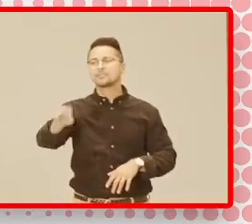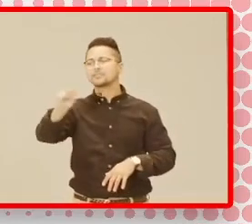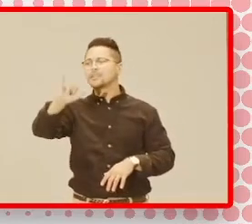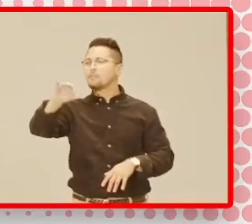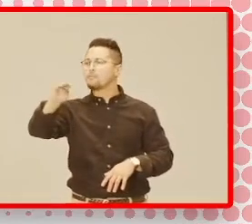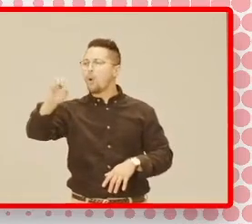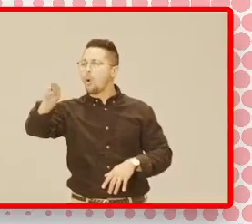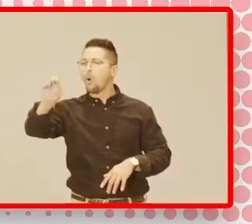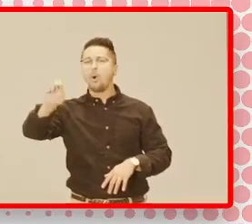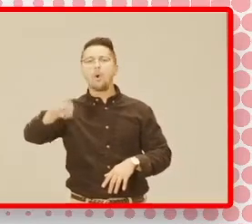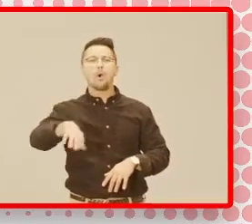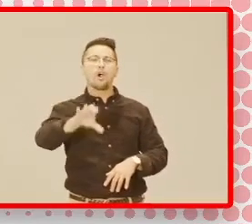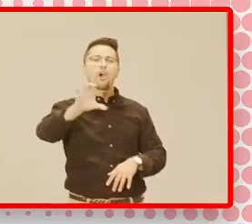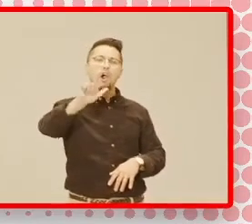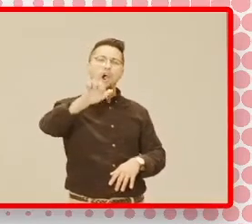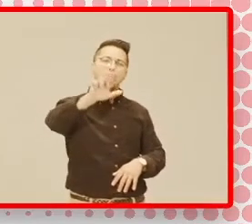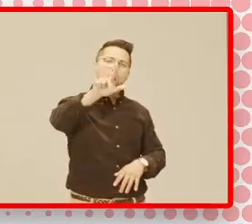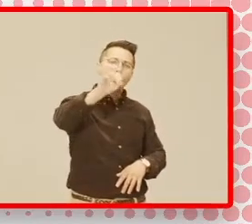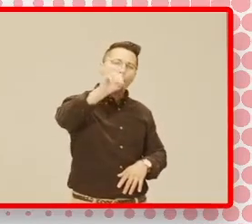Carlos,